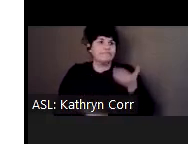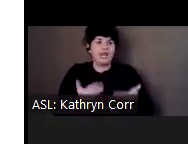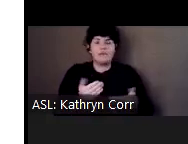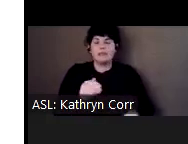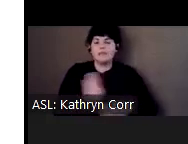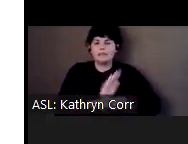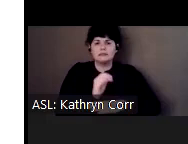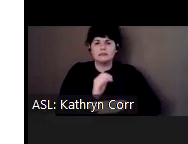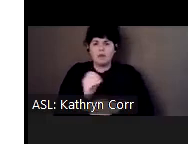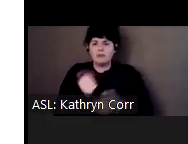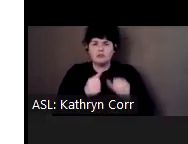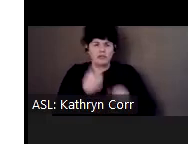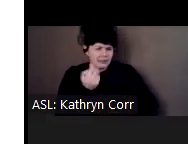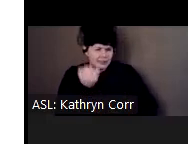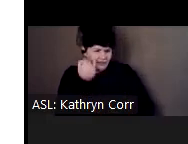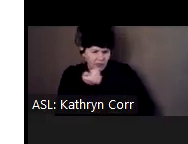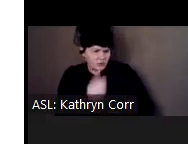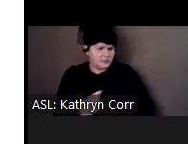Did you take advantage of somebody?